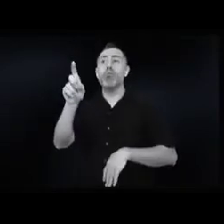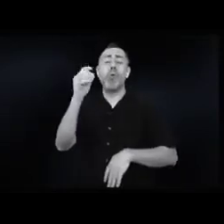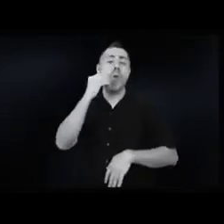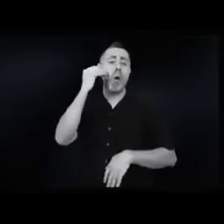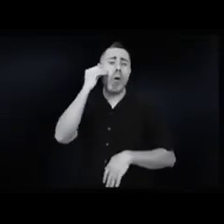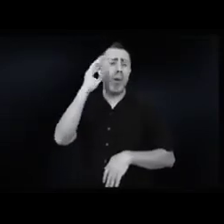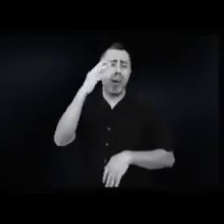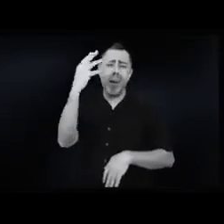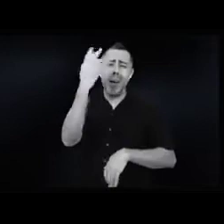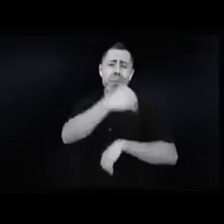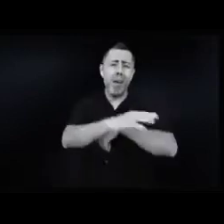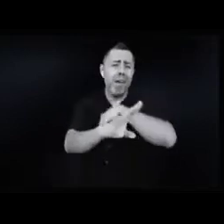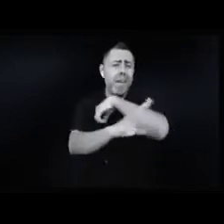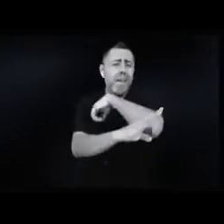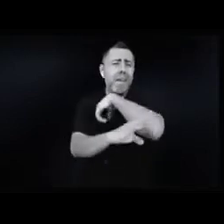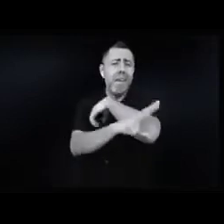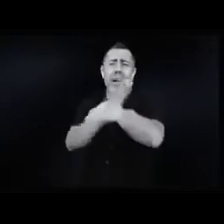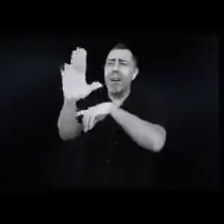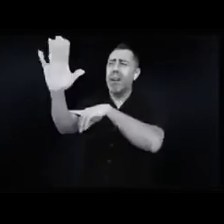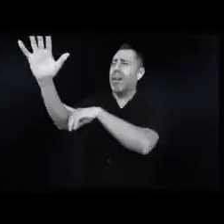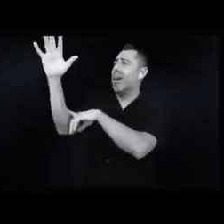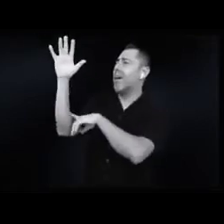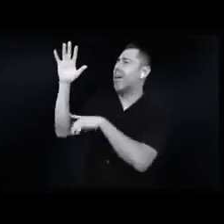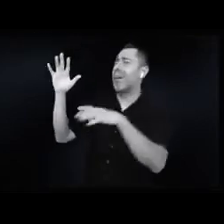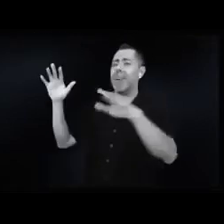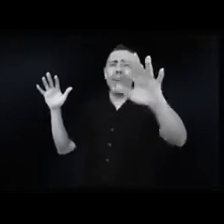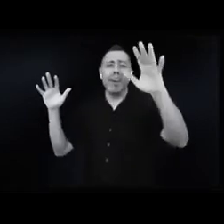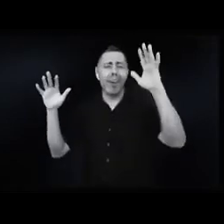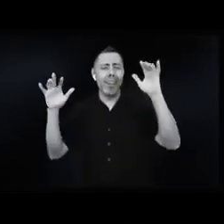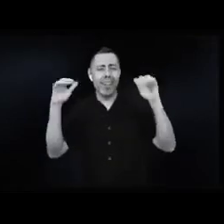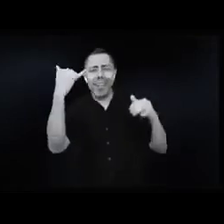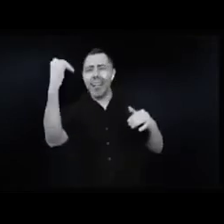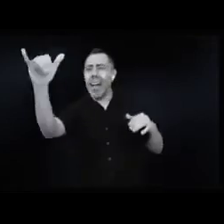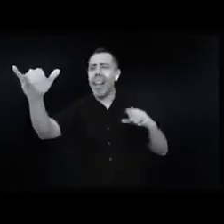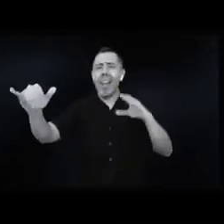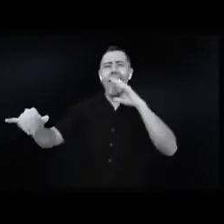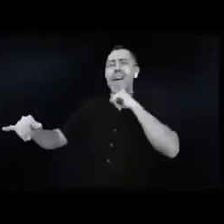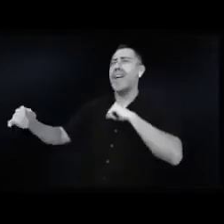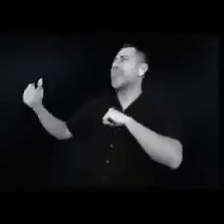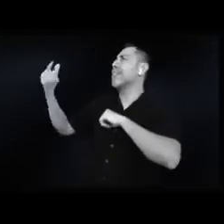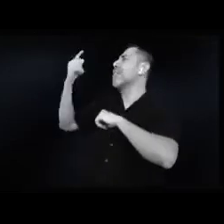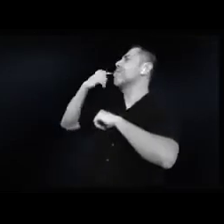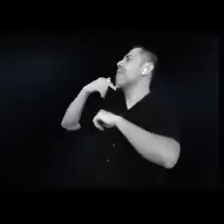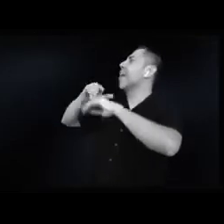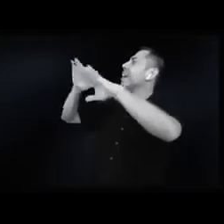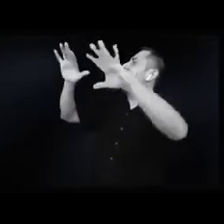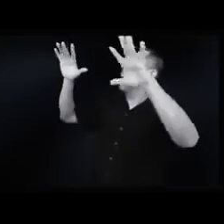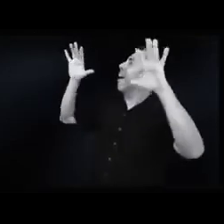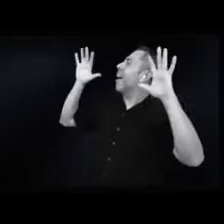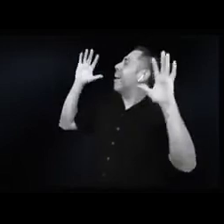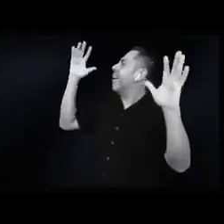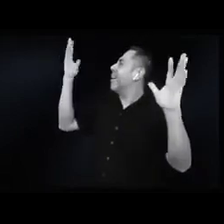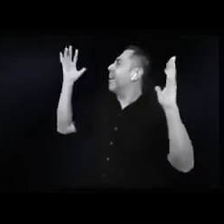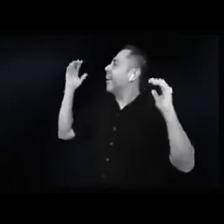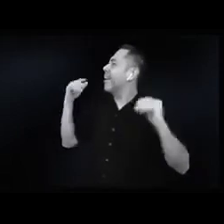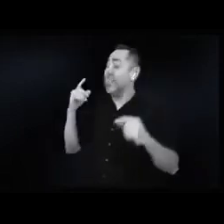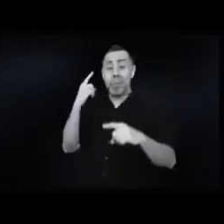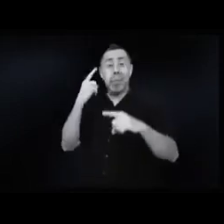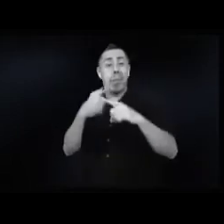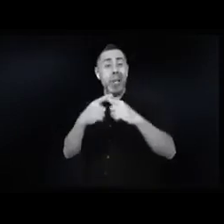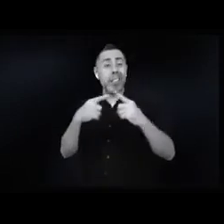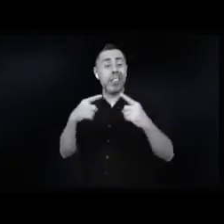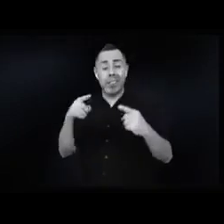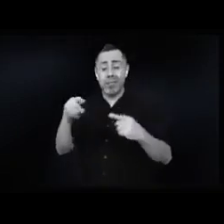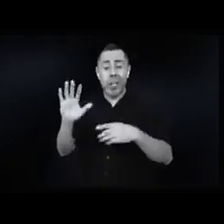leaves yellow and orange and red, and in the sky, the air felt like it was,